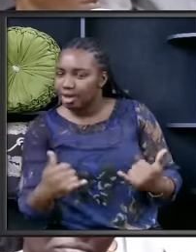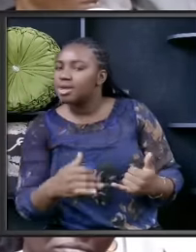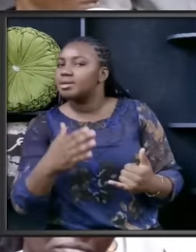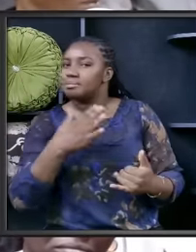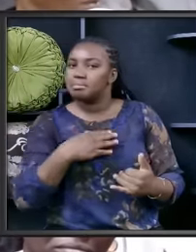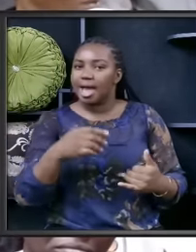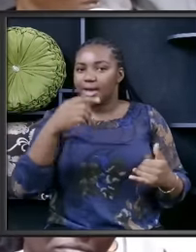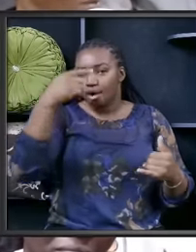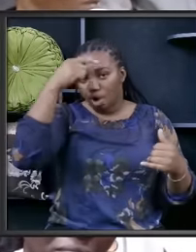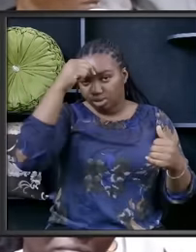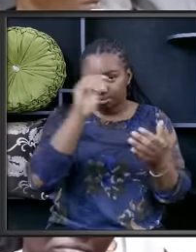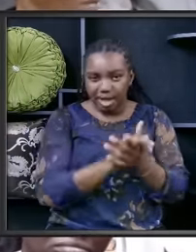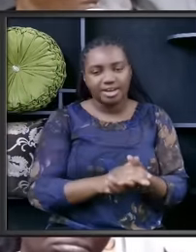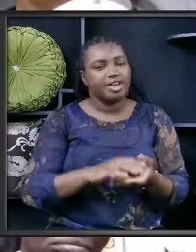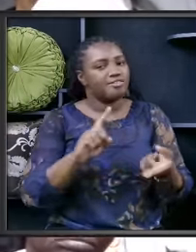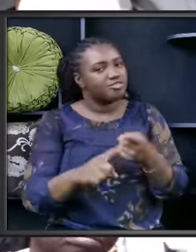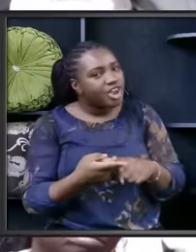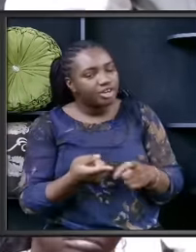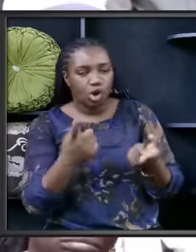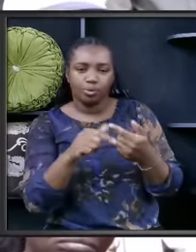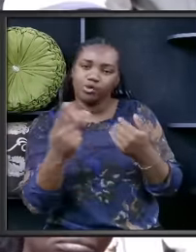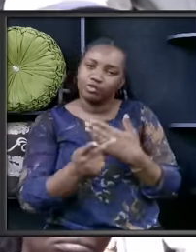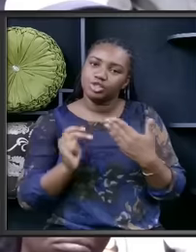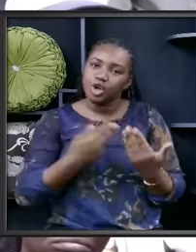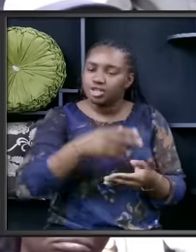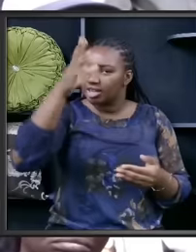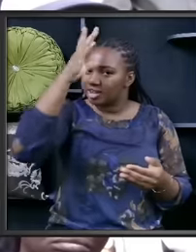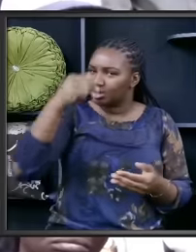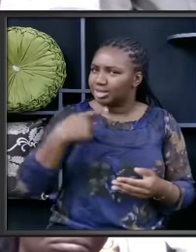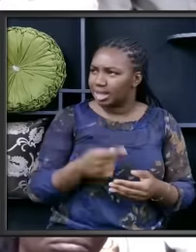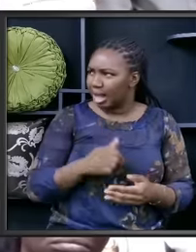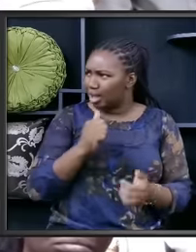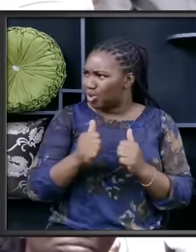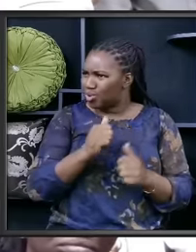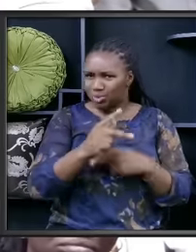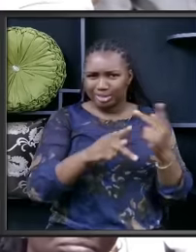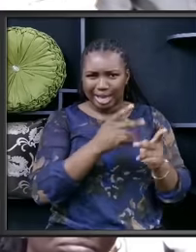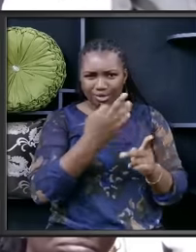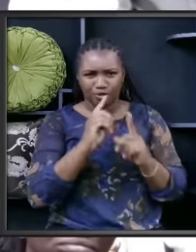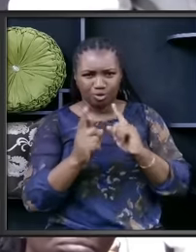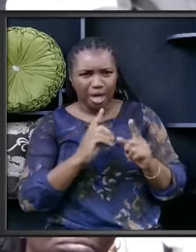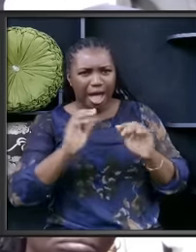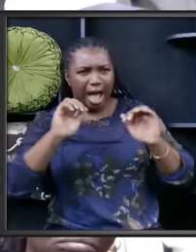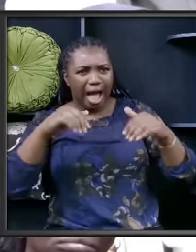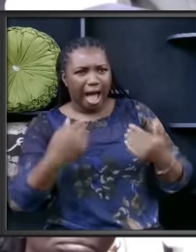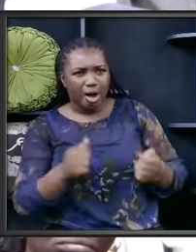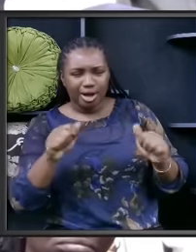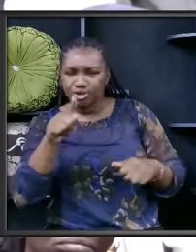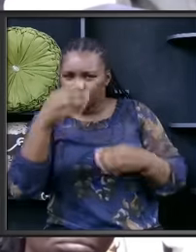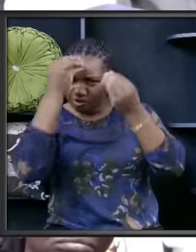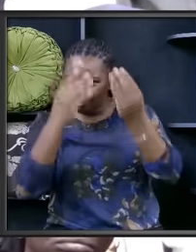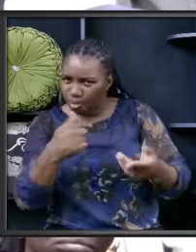visit us, family visitation. Now Father Moore say, which kind talk be that one? How you go tell me, say, reverend sister, how you go inform me?